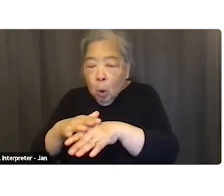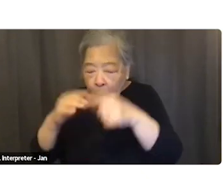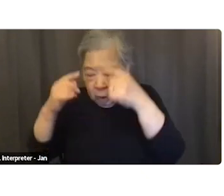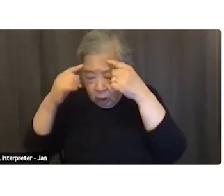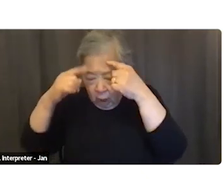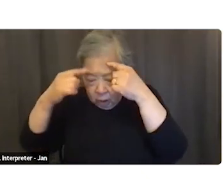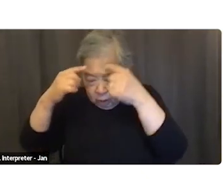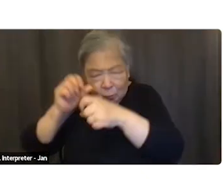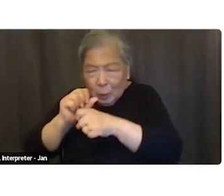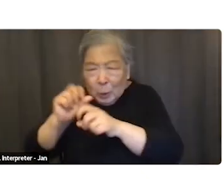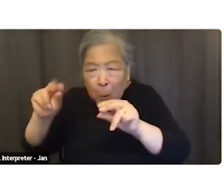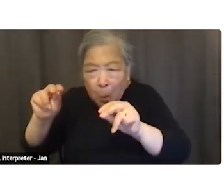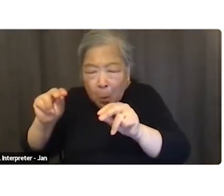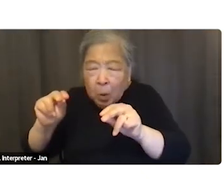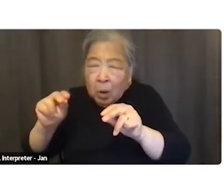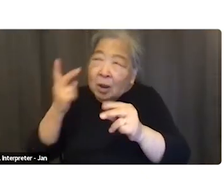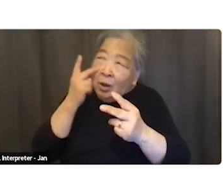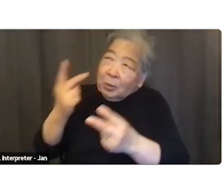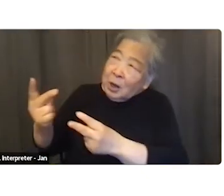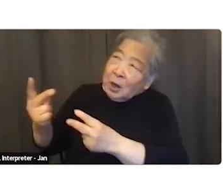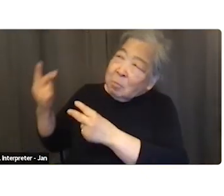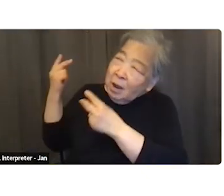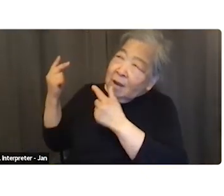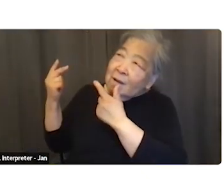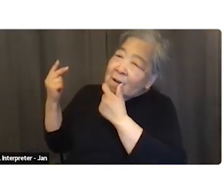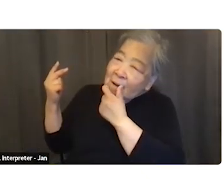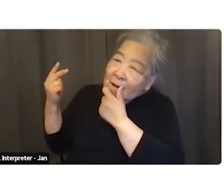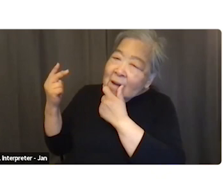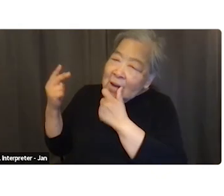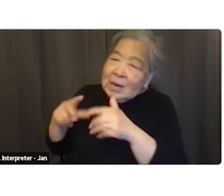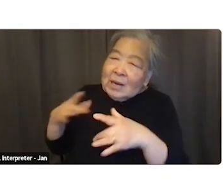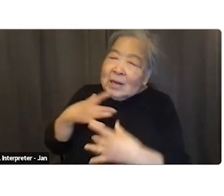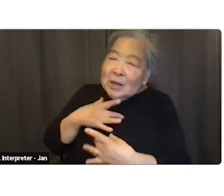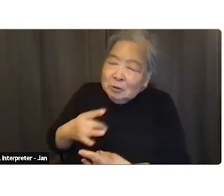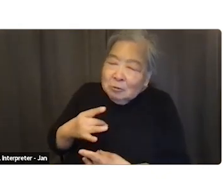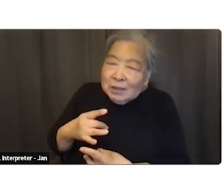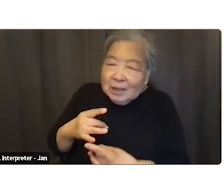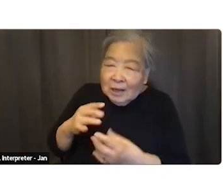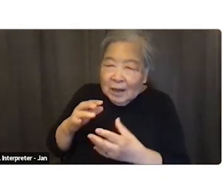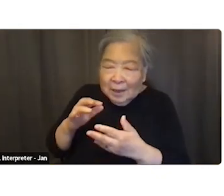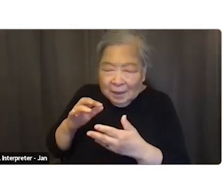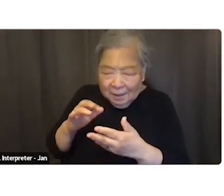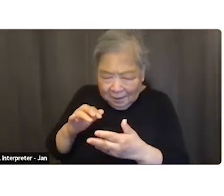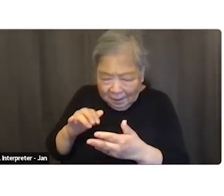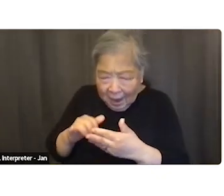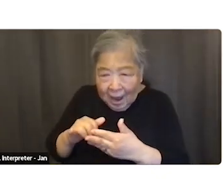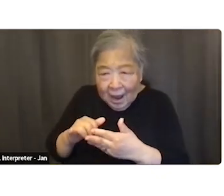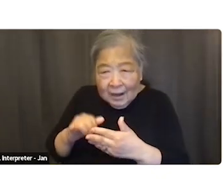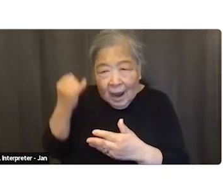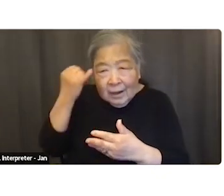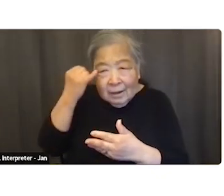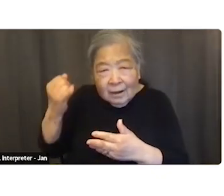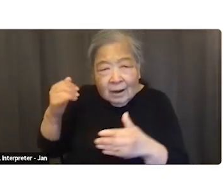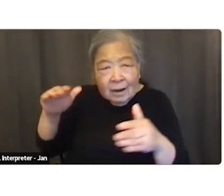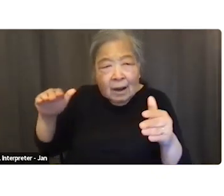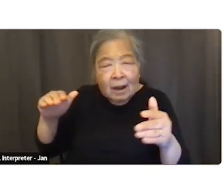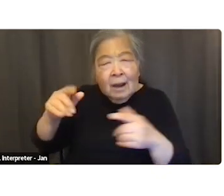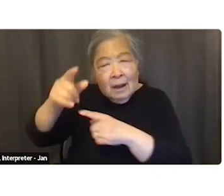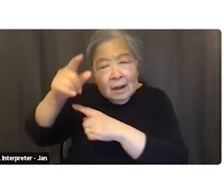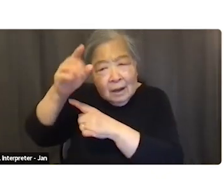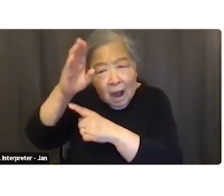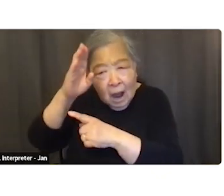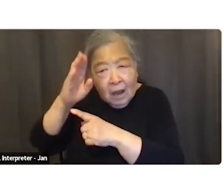Looking back, it was really interesting to be introduced to this concept of God being change, and how